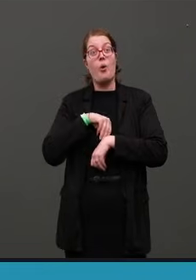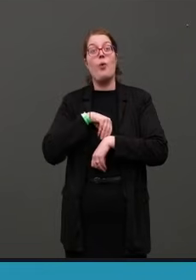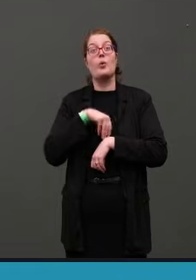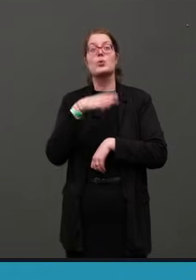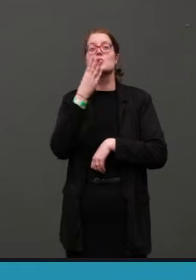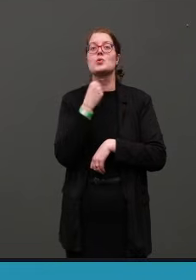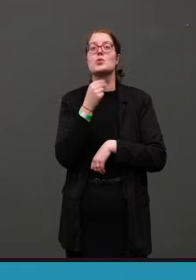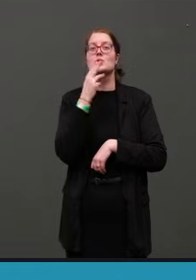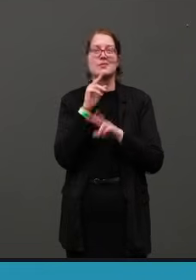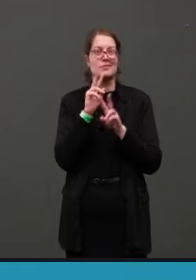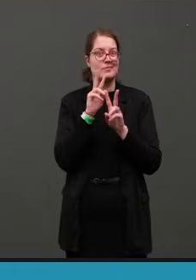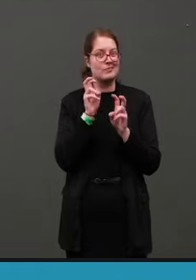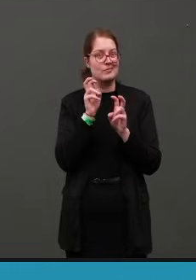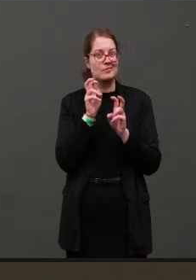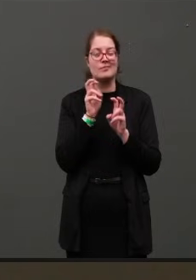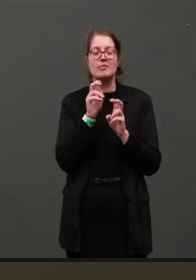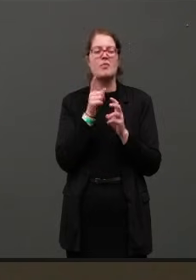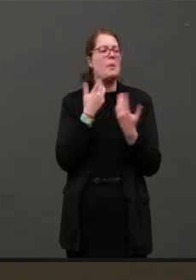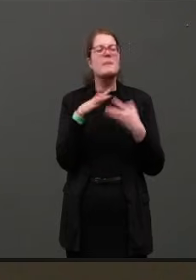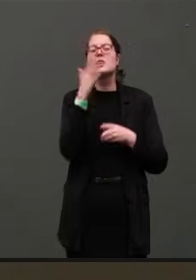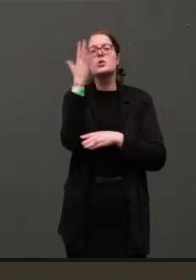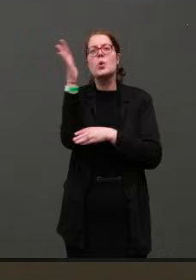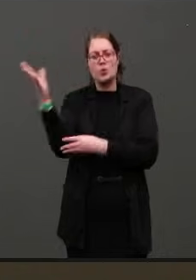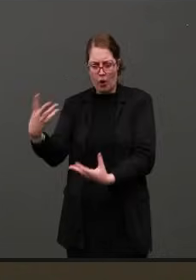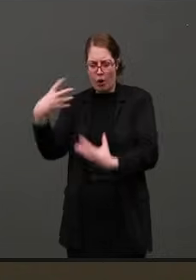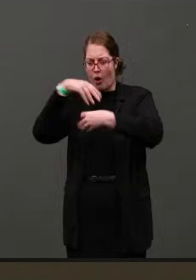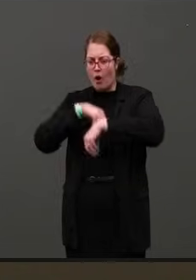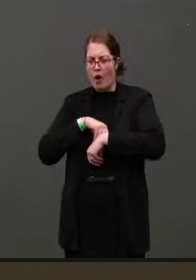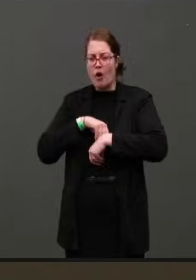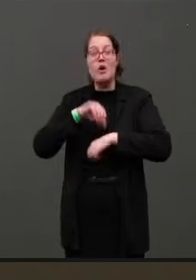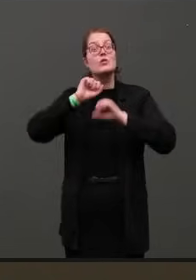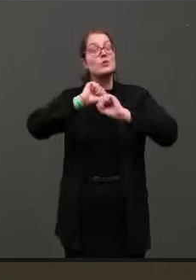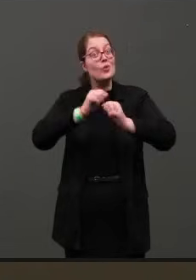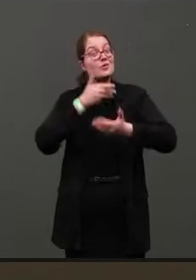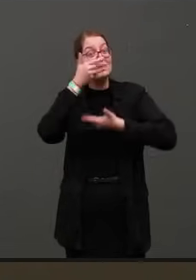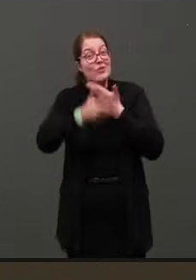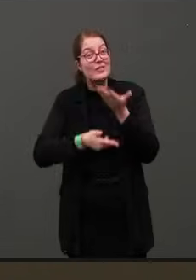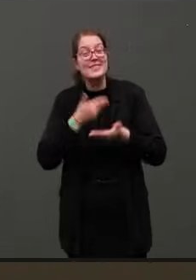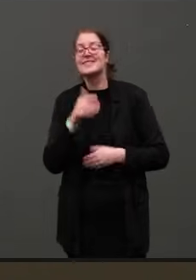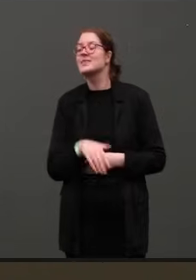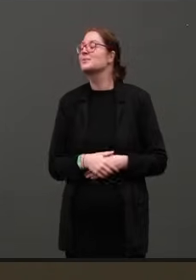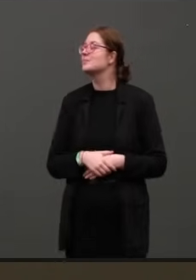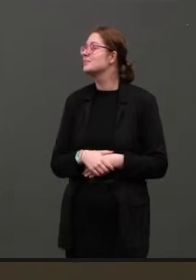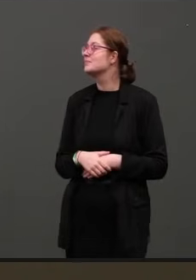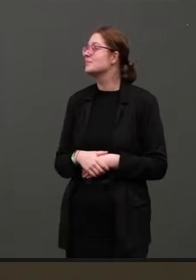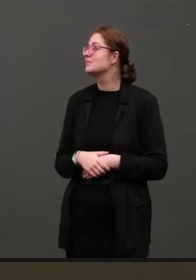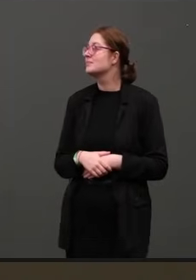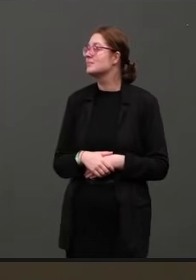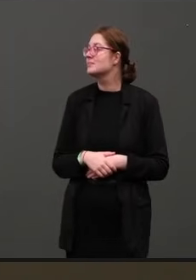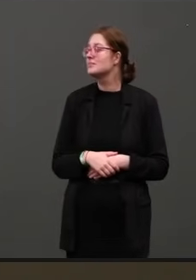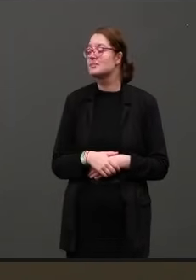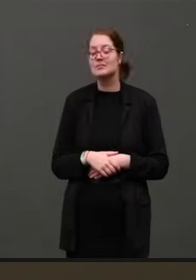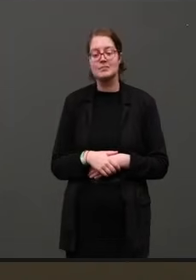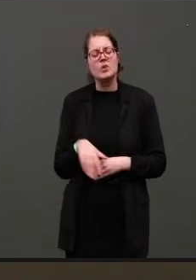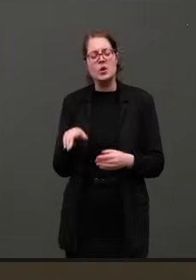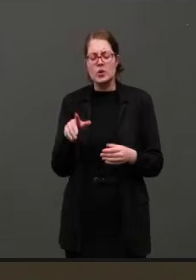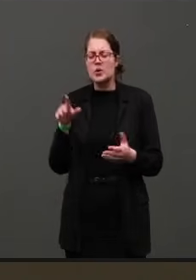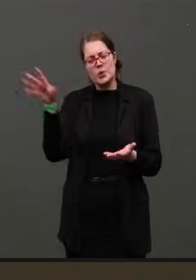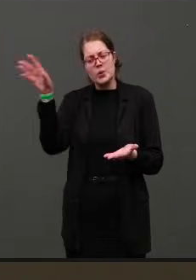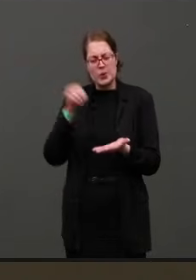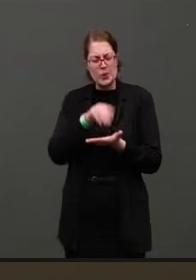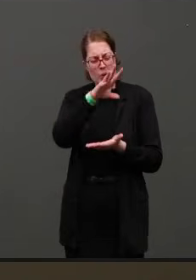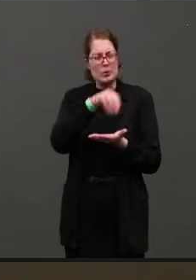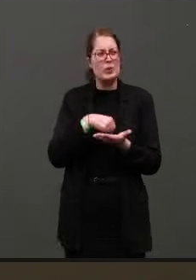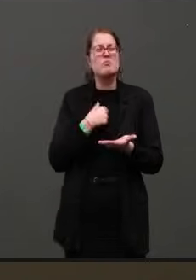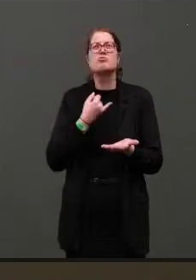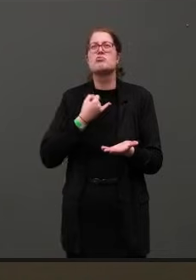and what many people here have talked about in your stories. And as you do so, you may worry that you're not doing it right, or maybe the